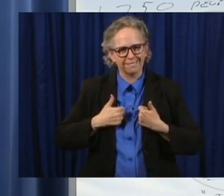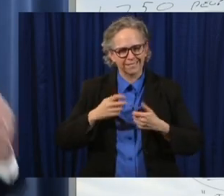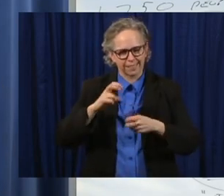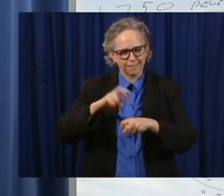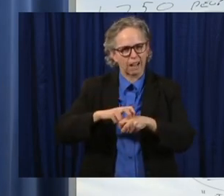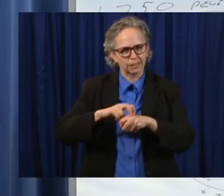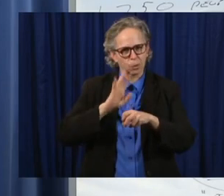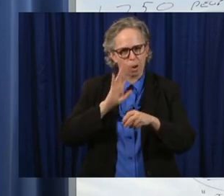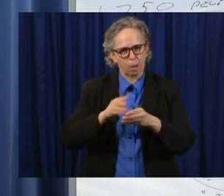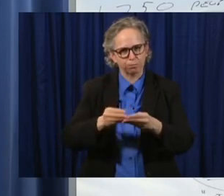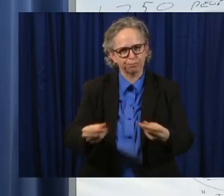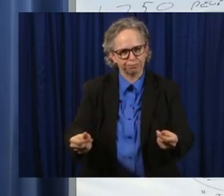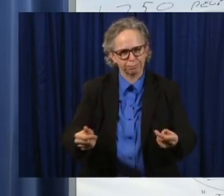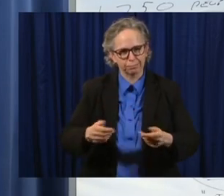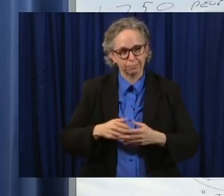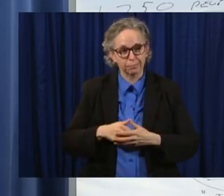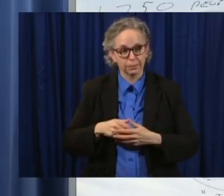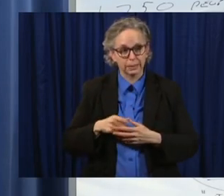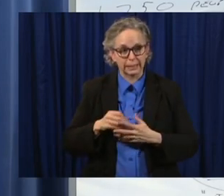when you break that,